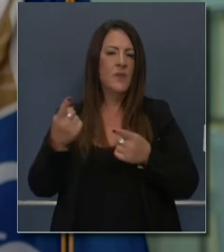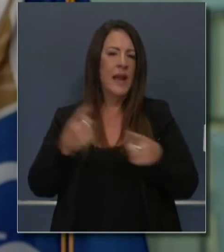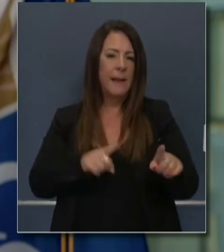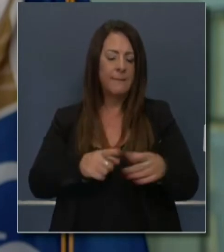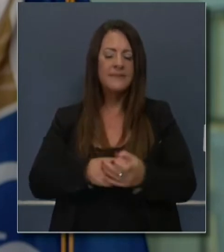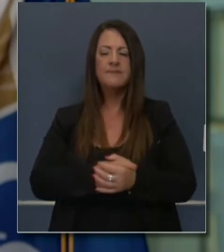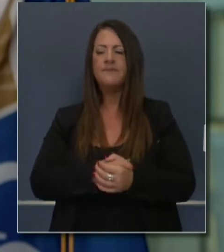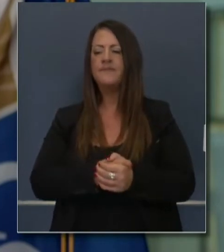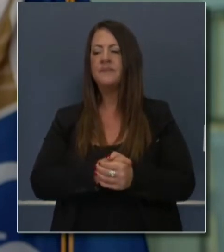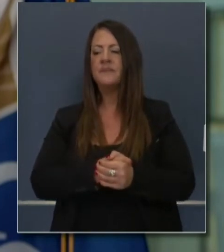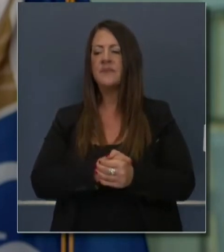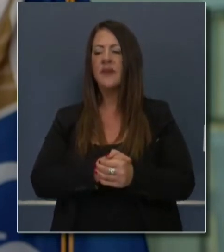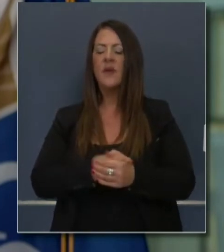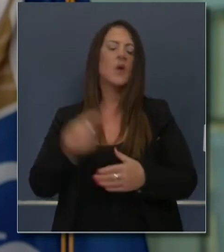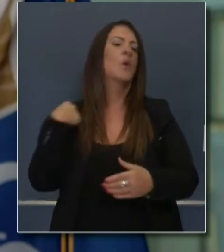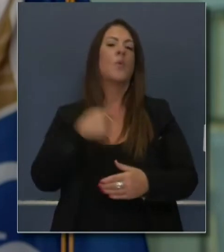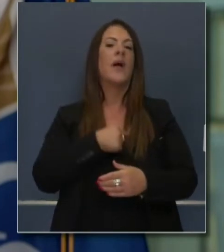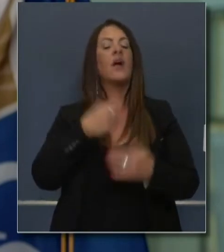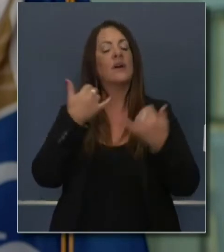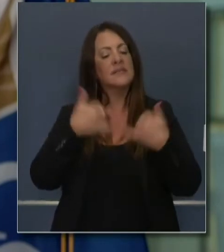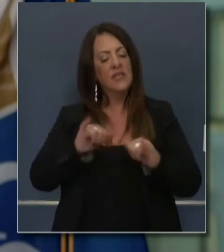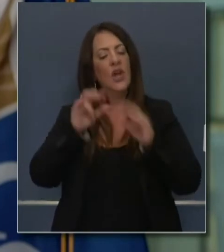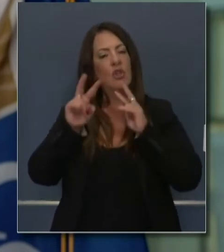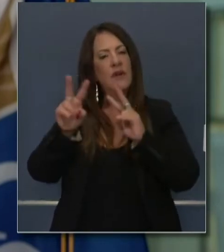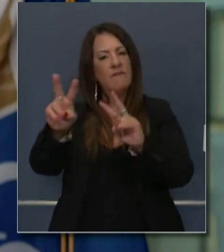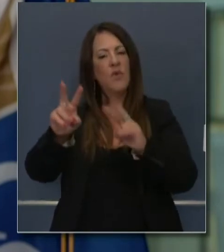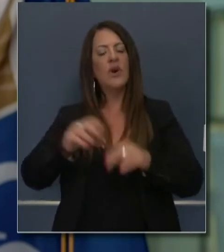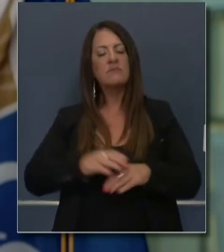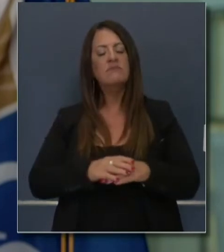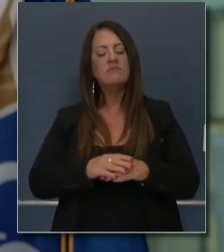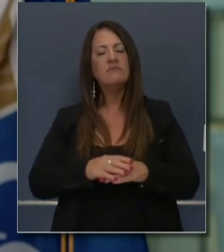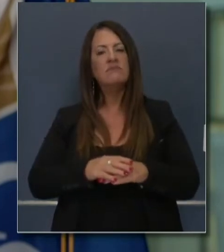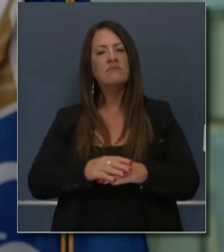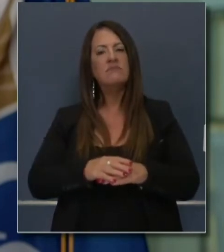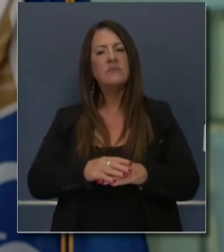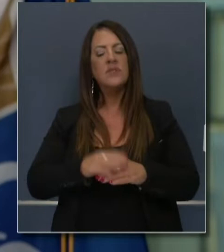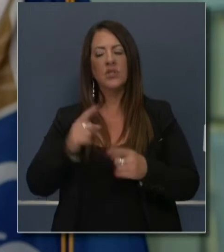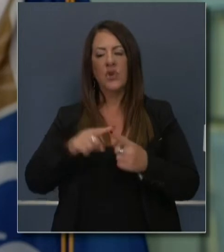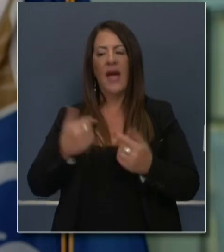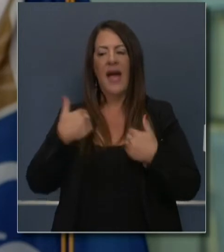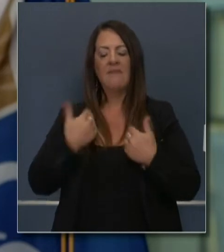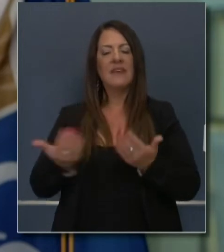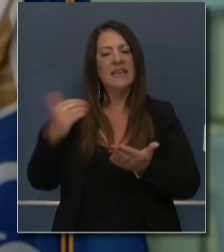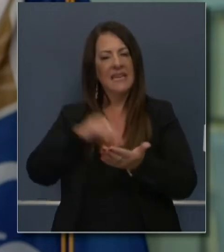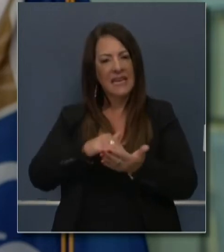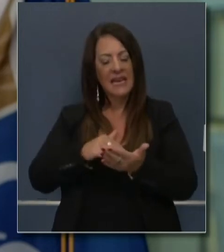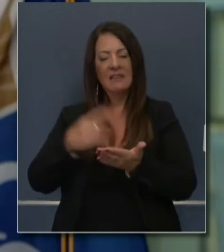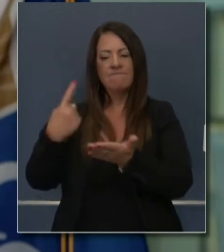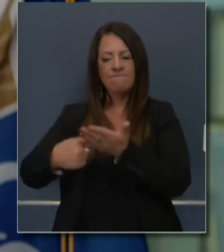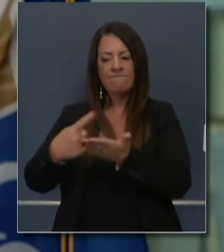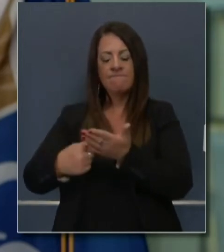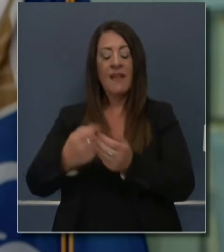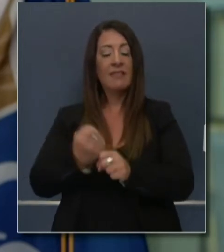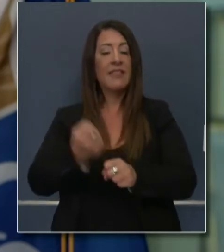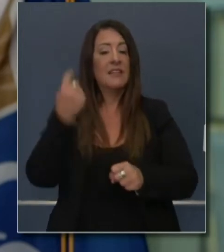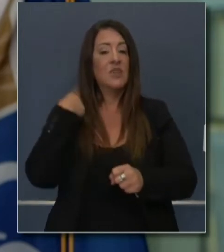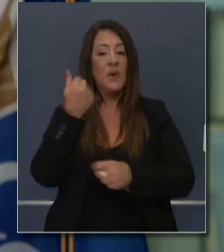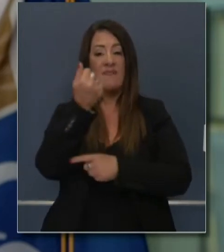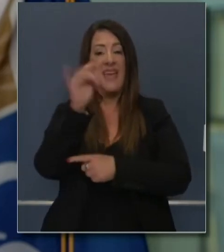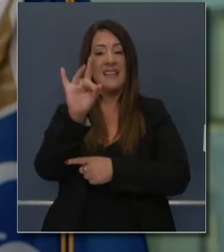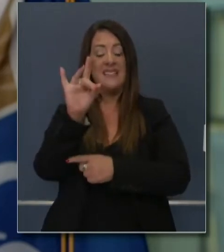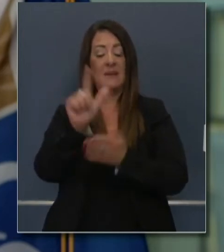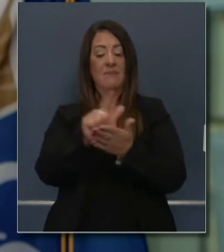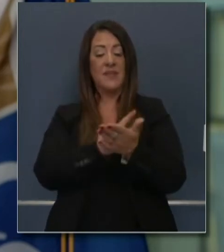occurred. And so we are looking forward to jump-starting those conversations. We got 18 bills done last year. A number of housing bills